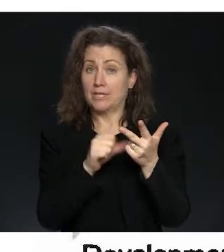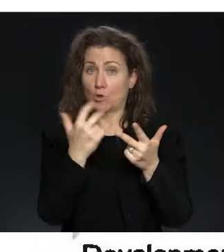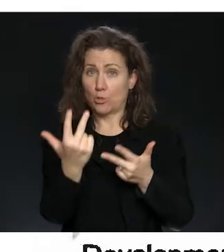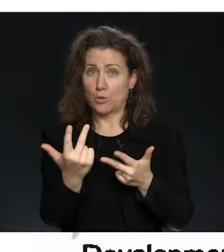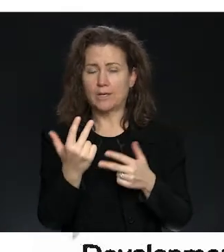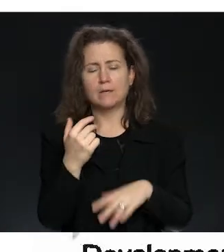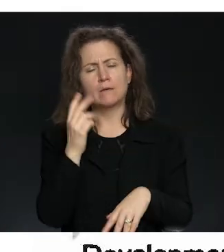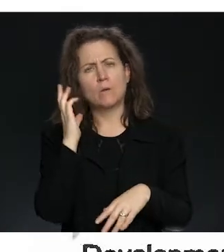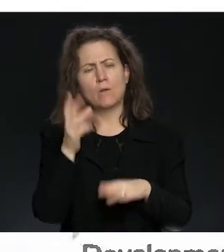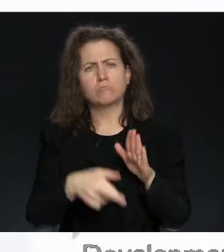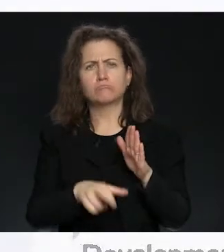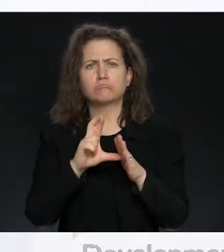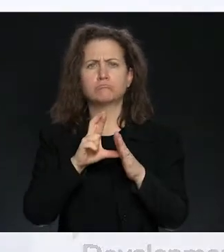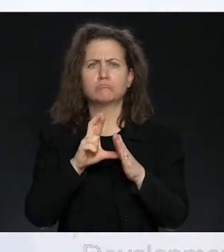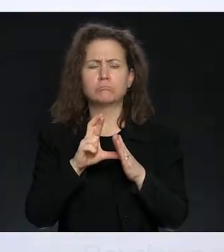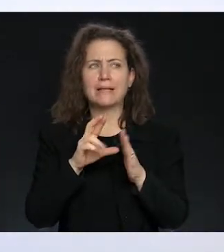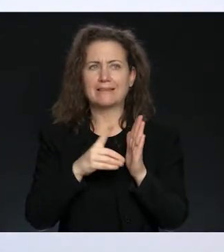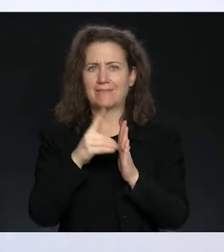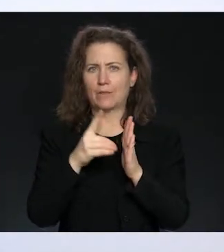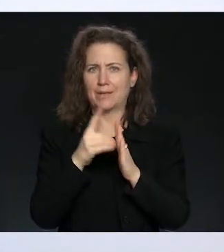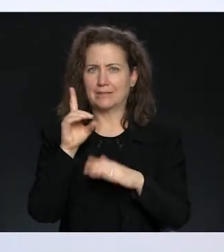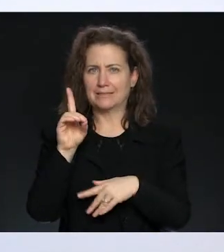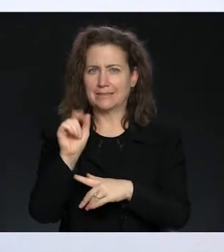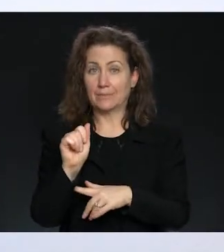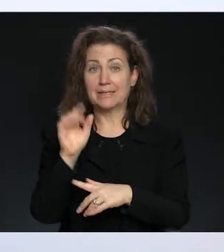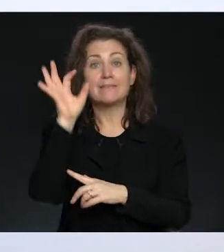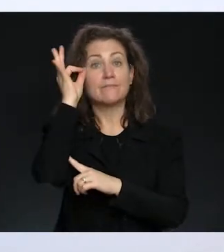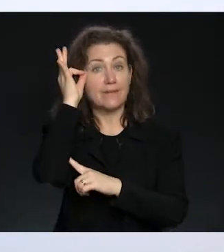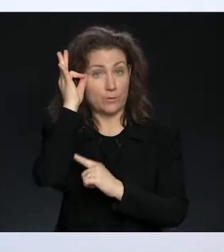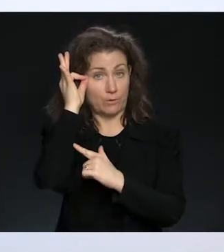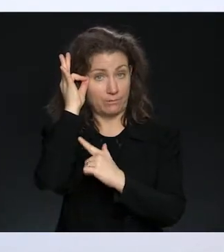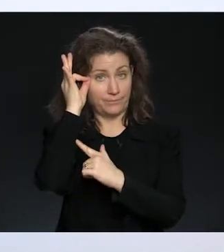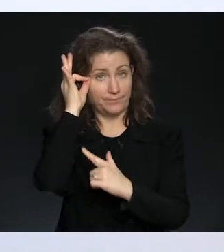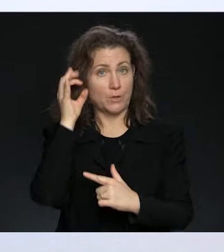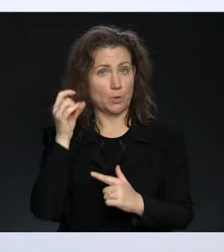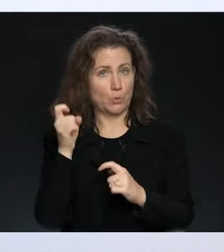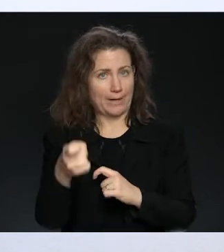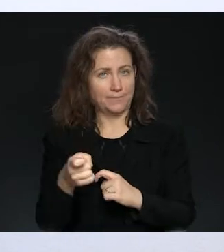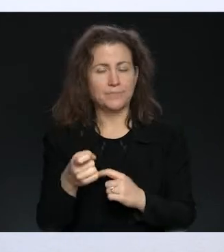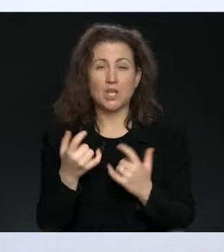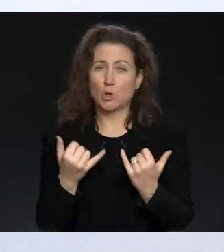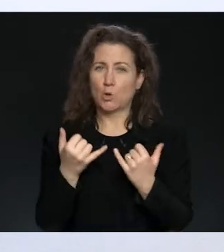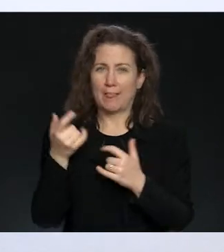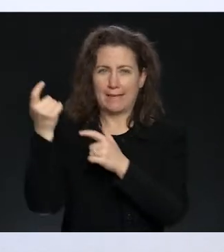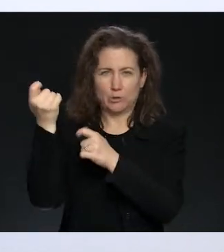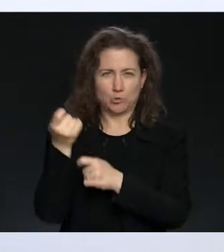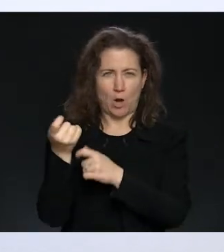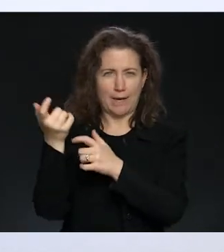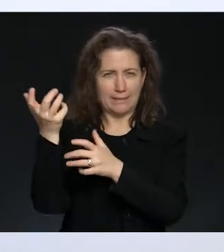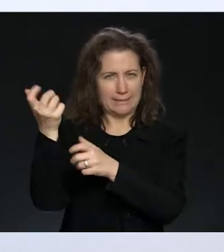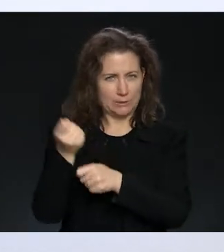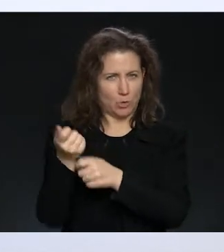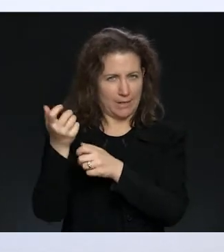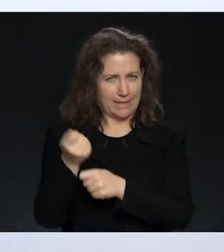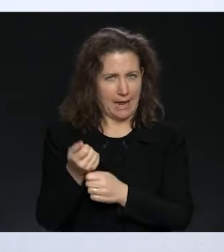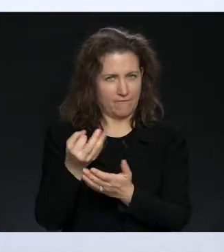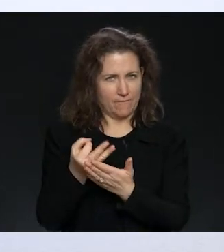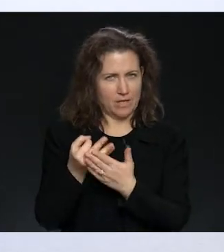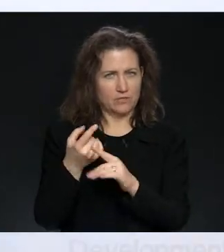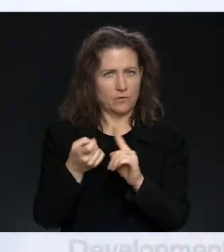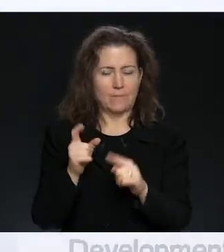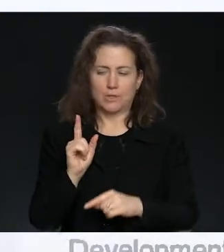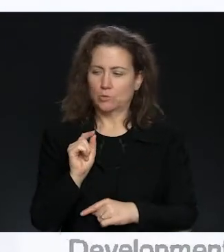Developmental Disabilities federal grant. We are currently drawing down funds from the 2016 federal